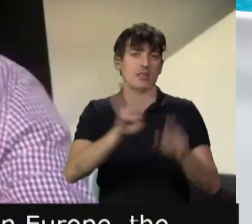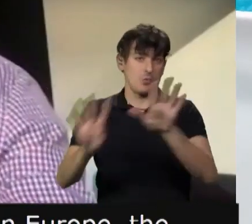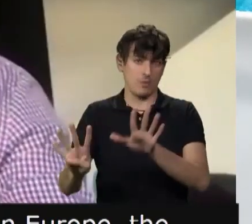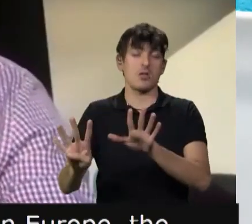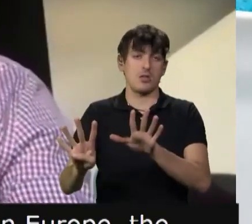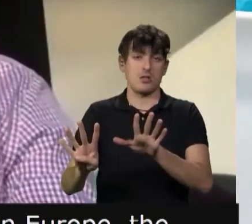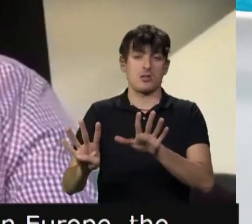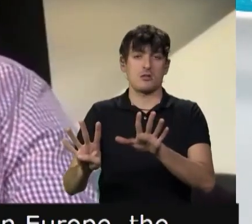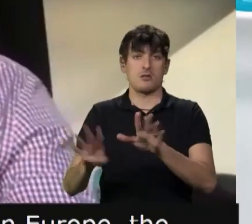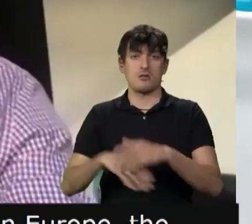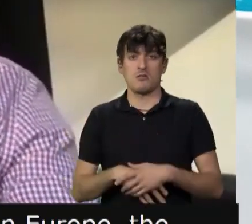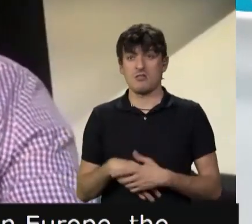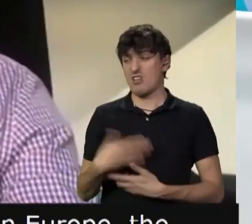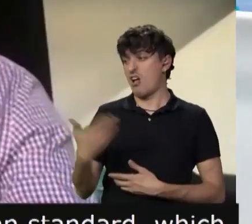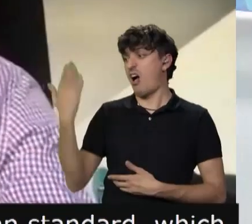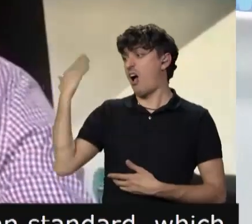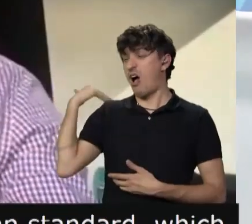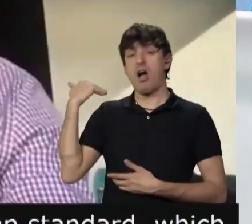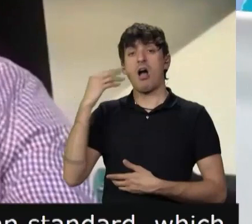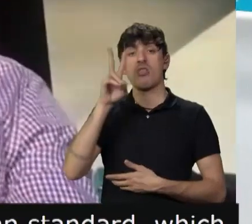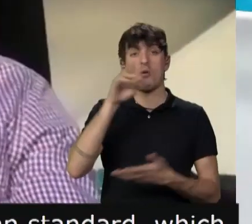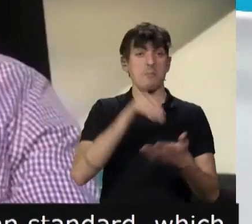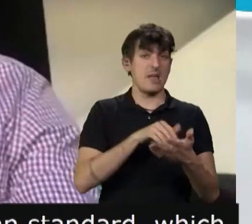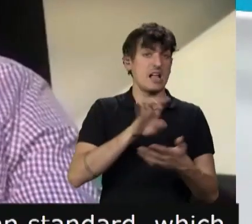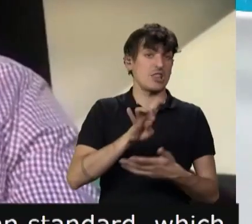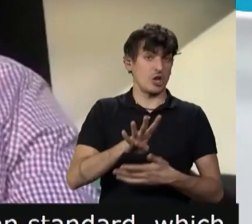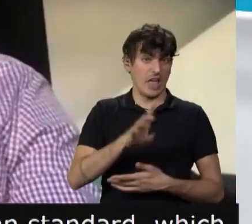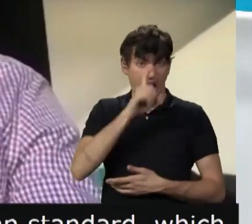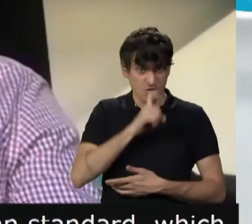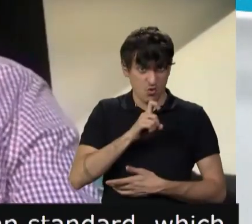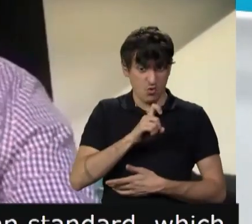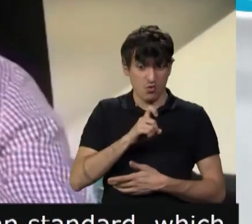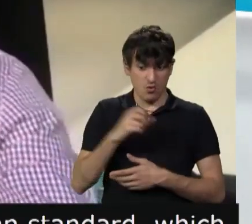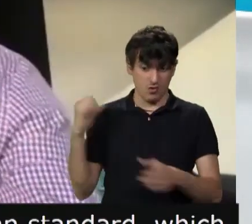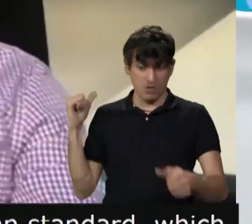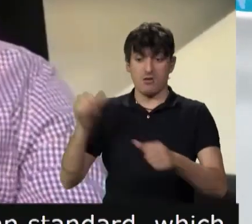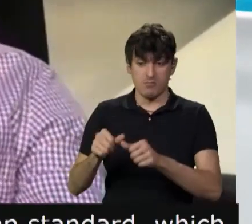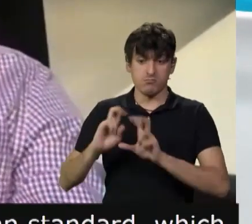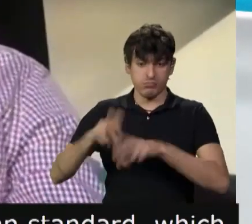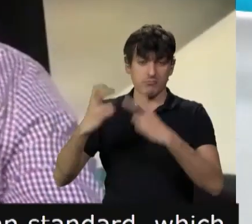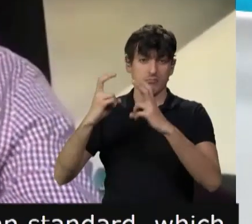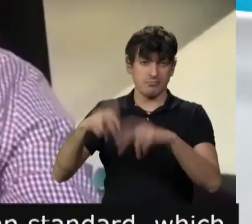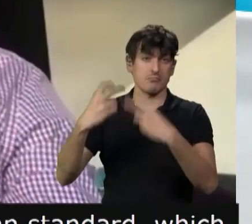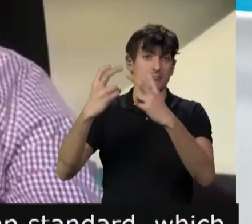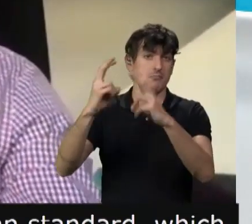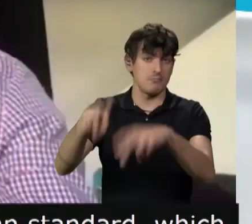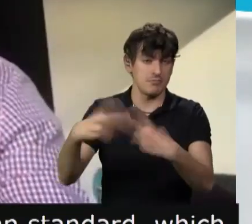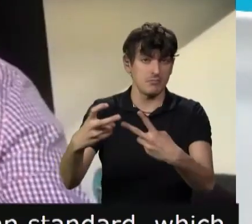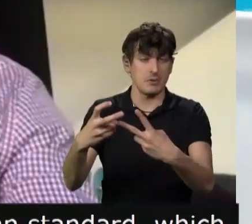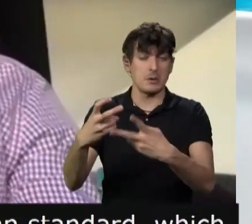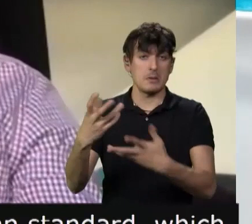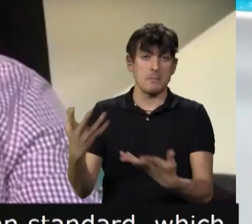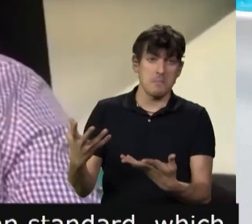EN 3049, which since 2014 has been updated and